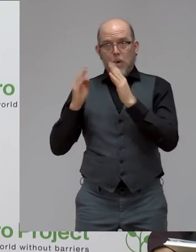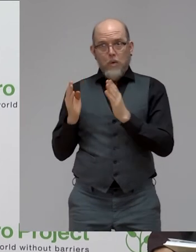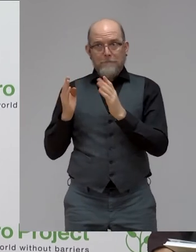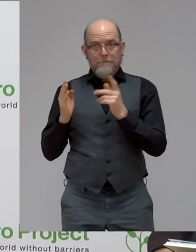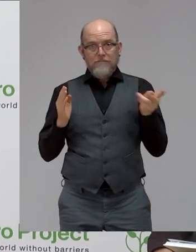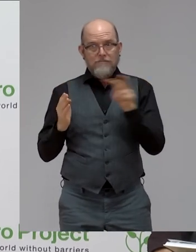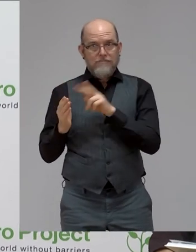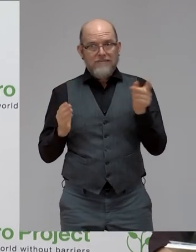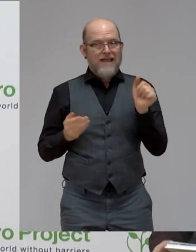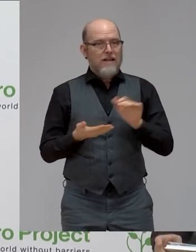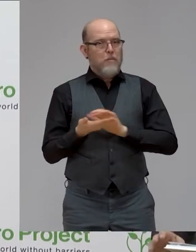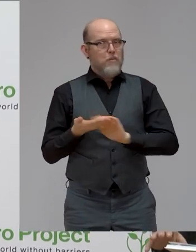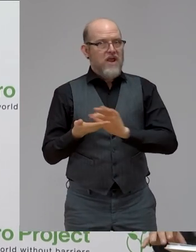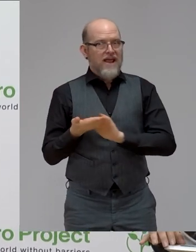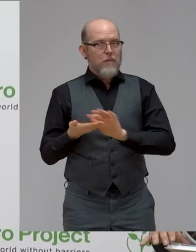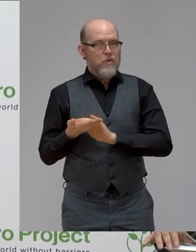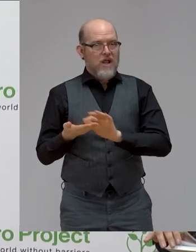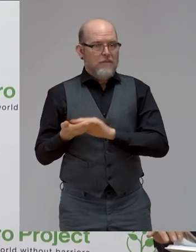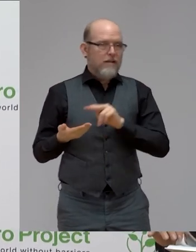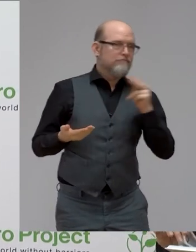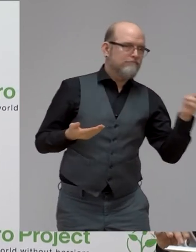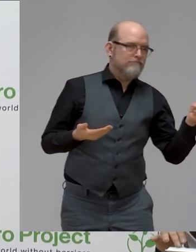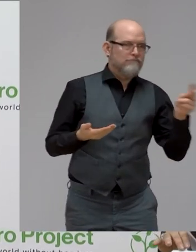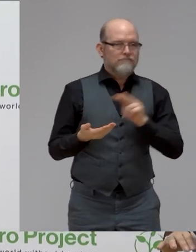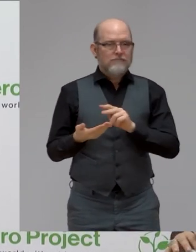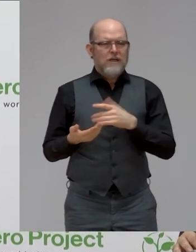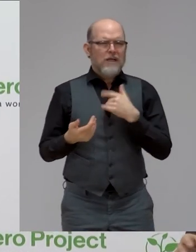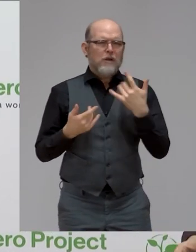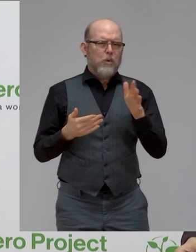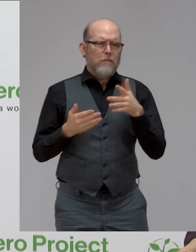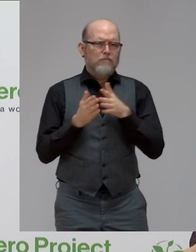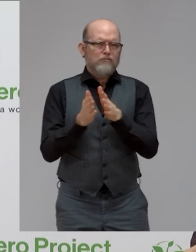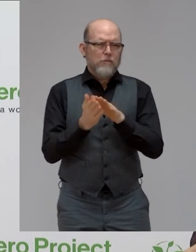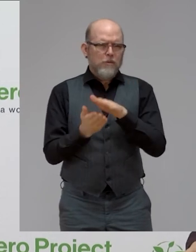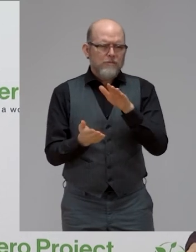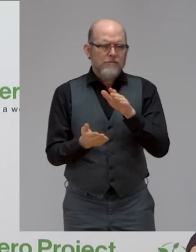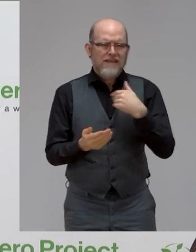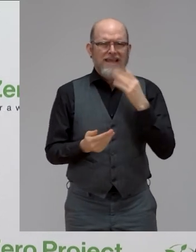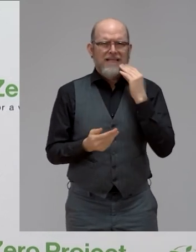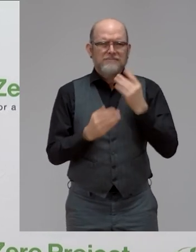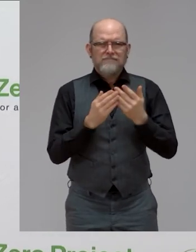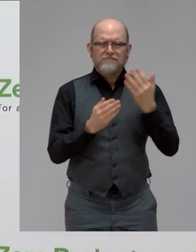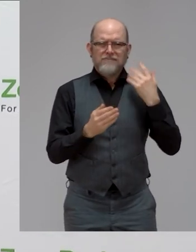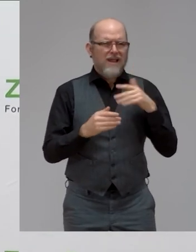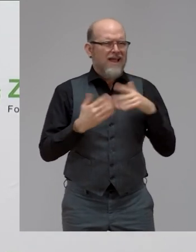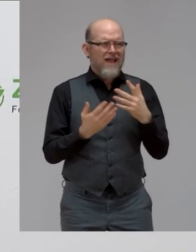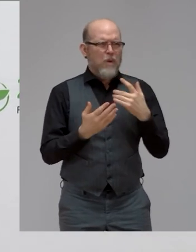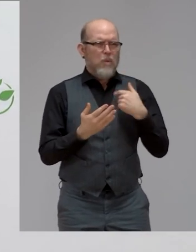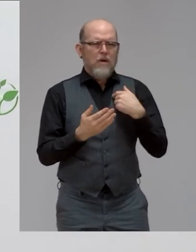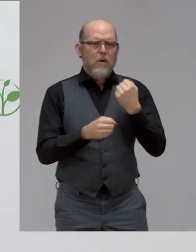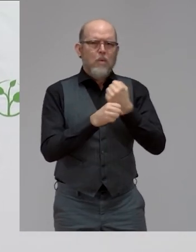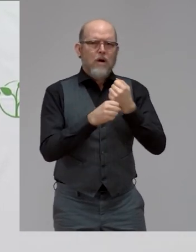Now I want to talk about how I experienced the labor market